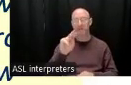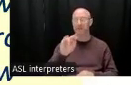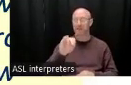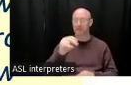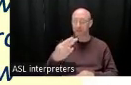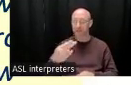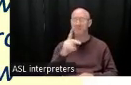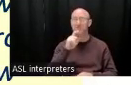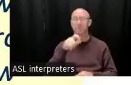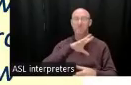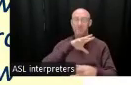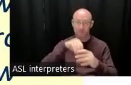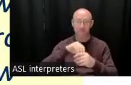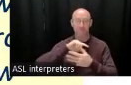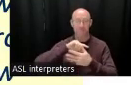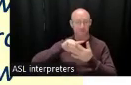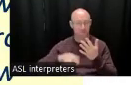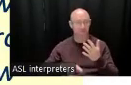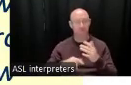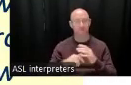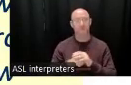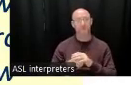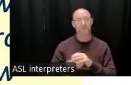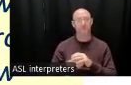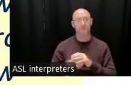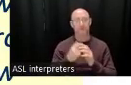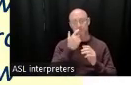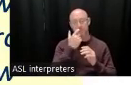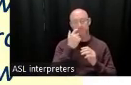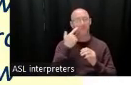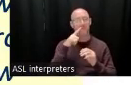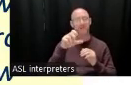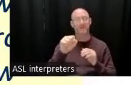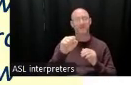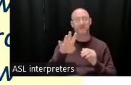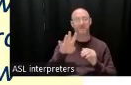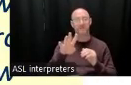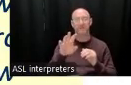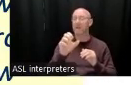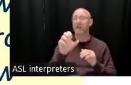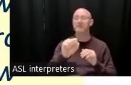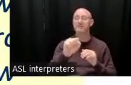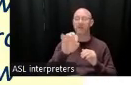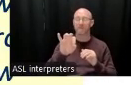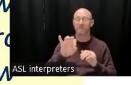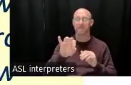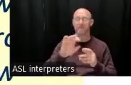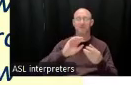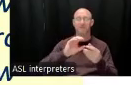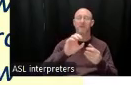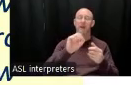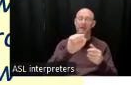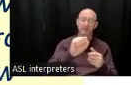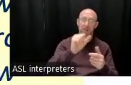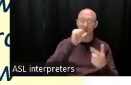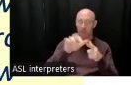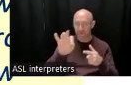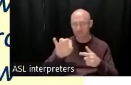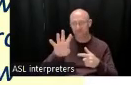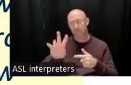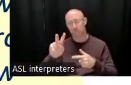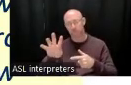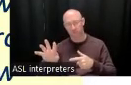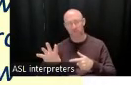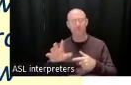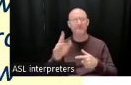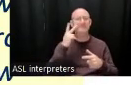to include in this document in the SF 424, this is the language that they give you. And what I want to